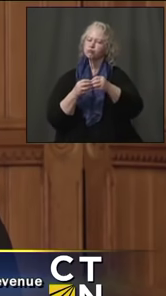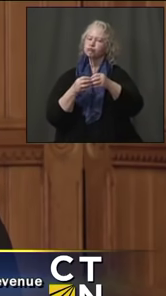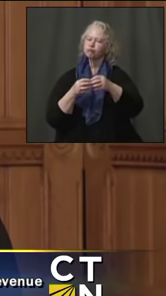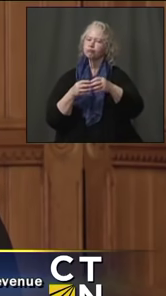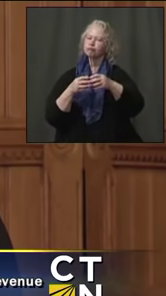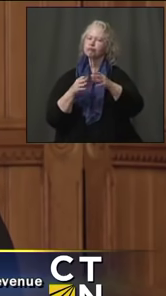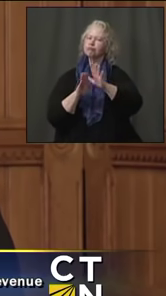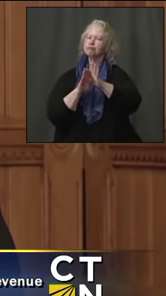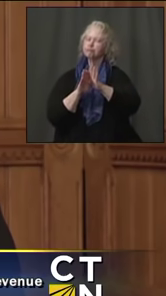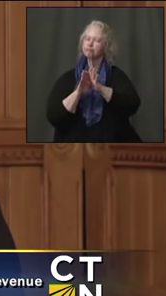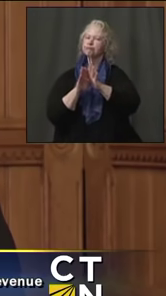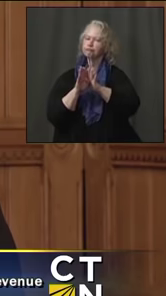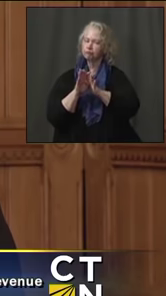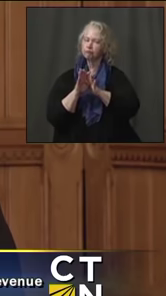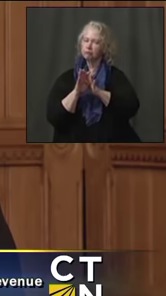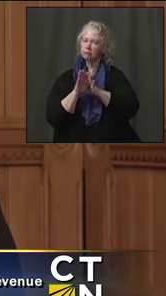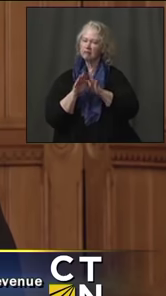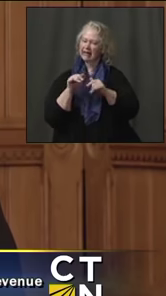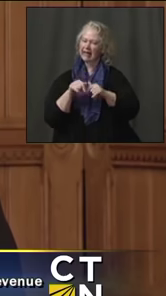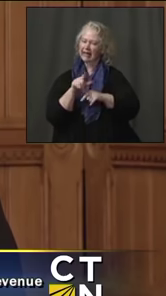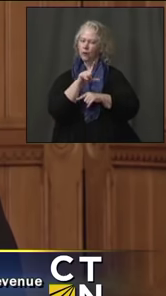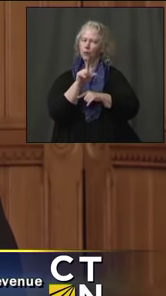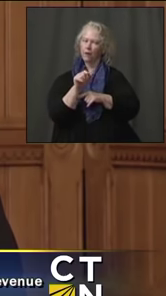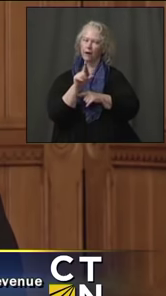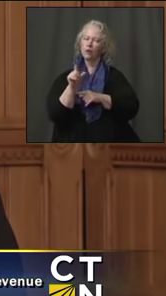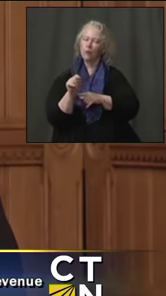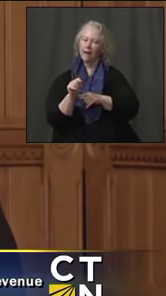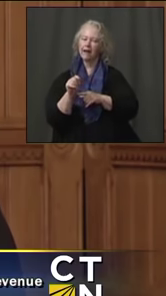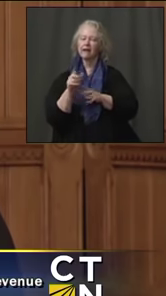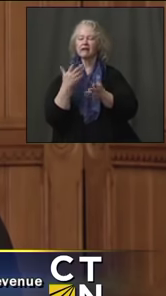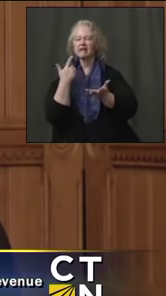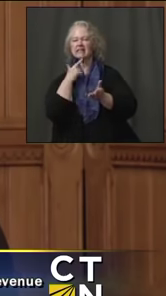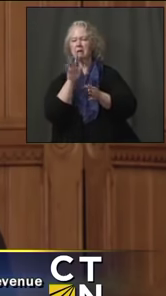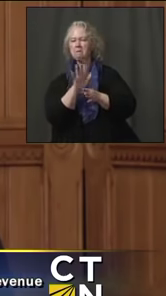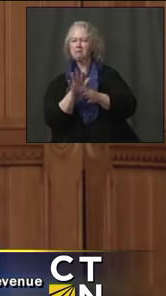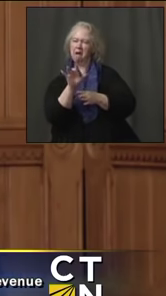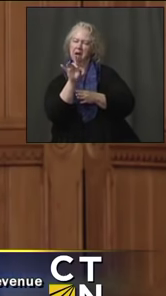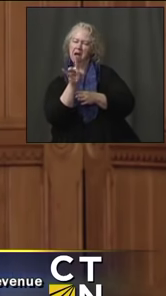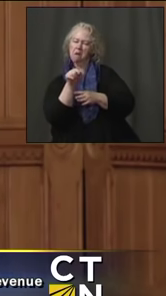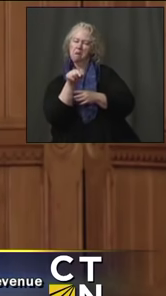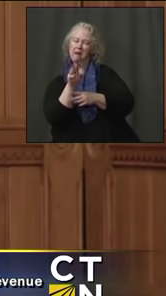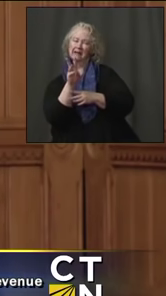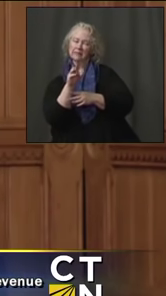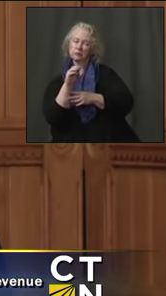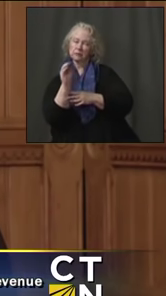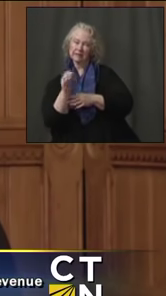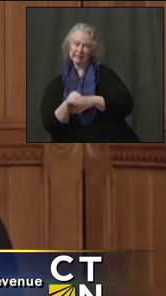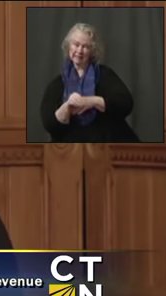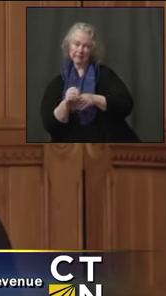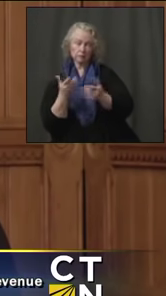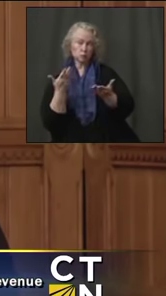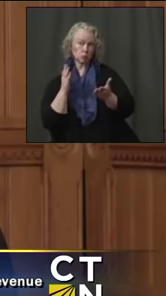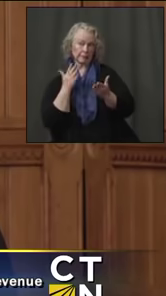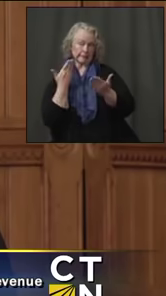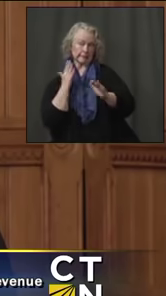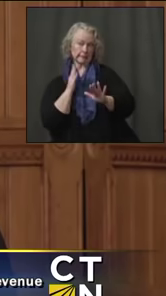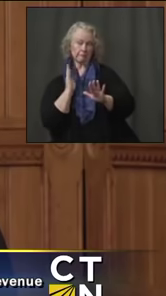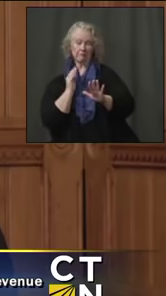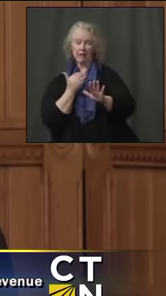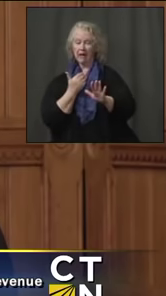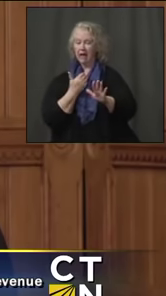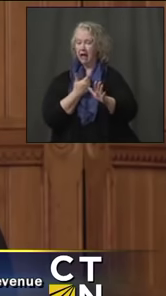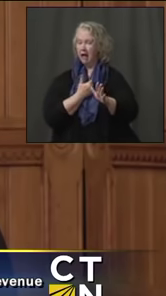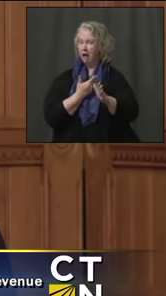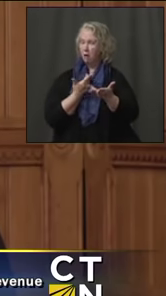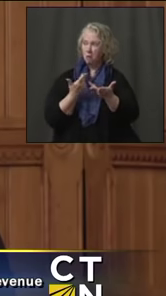about less than a month old, at 8.6%. So the economic indicators at this point do not suggest that we